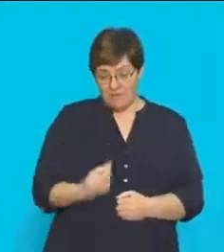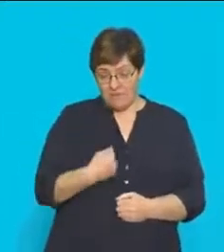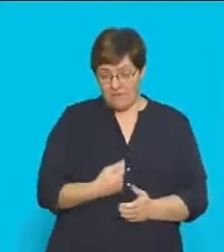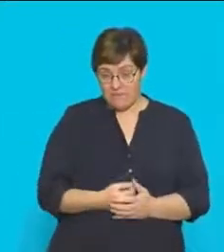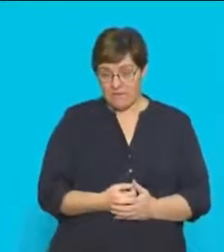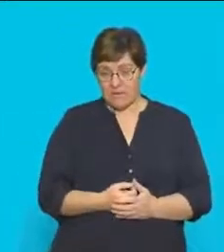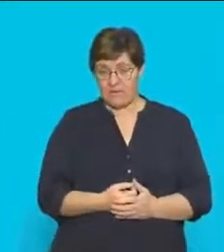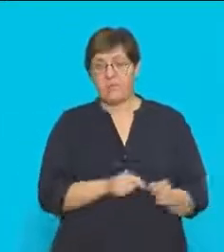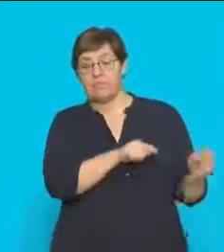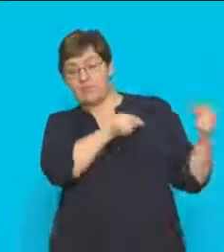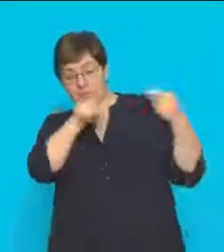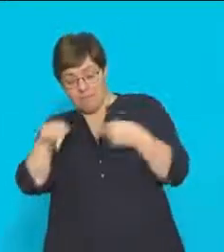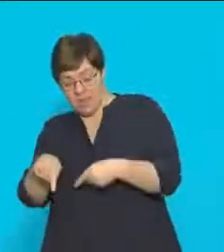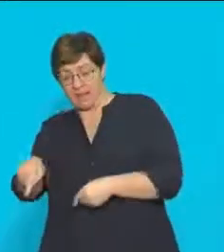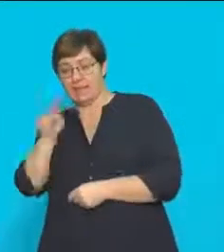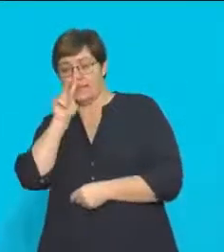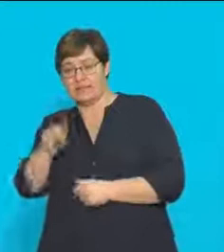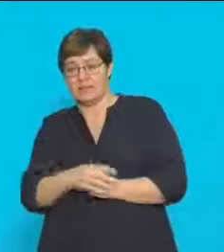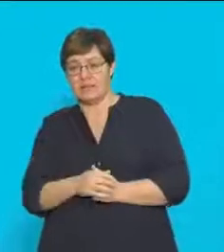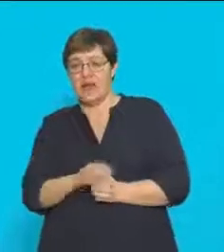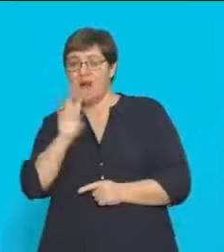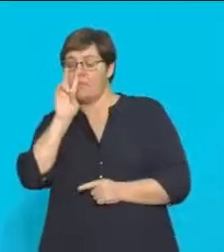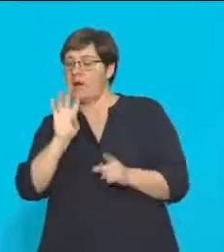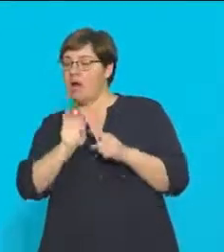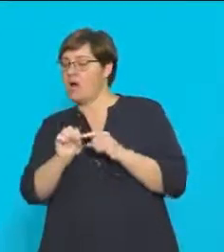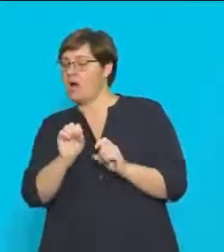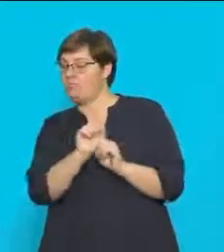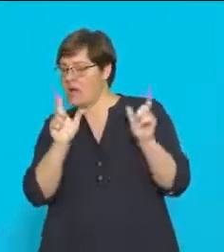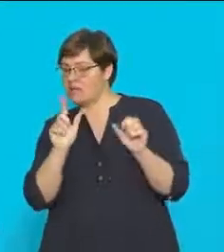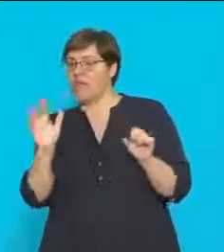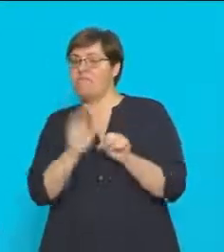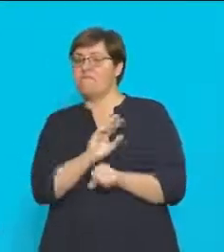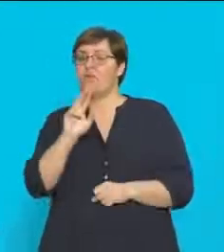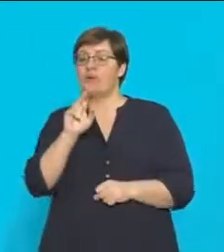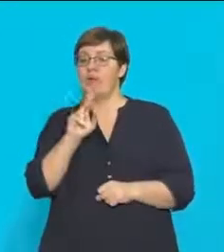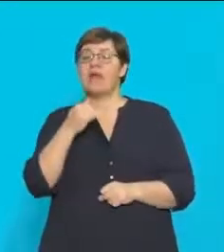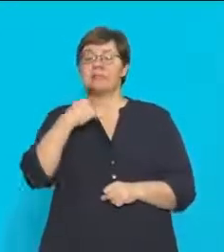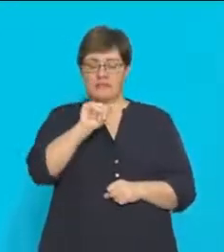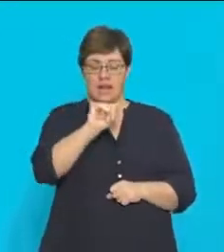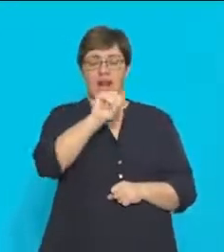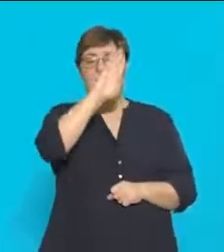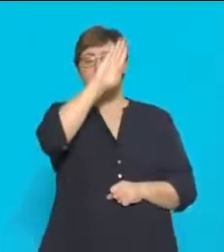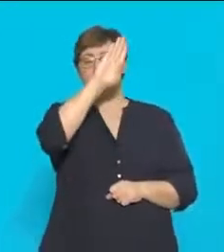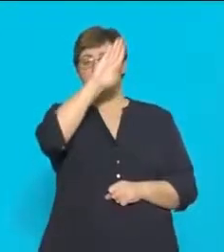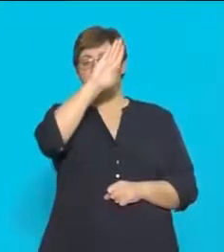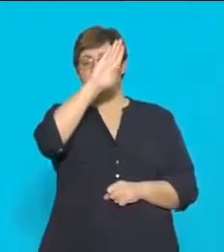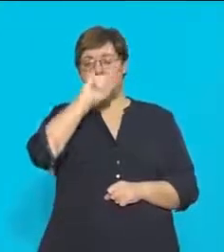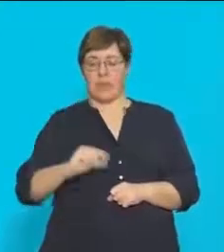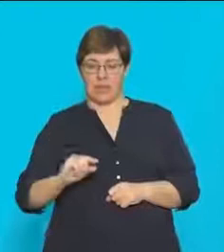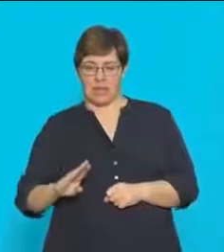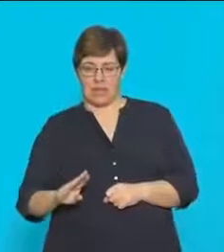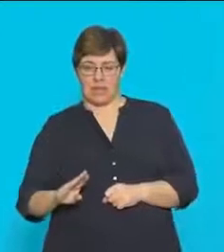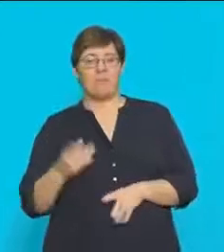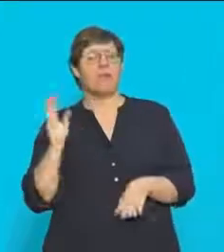Now, go back to the diagram and you'll realize our full pair is still this pair here. But we